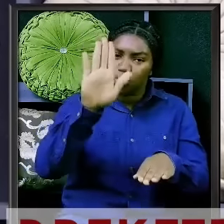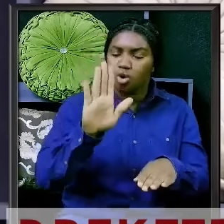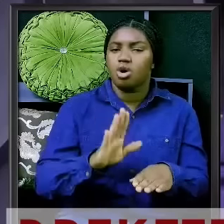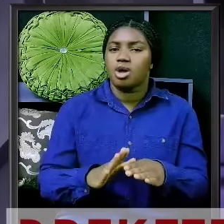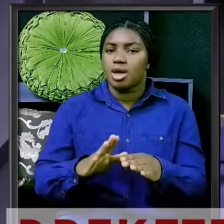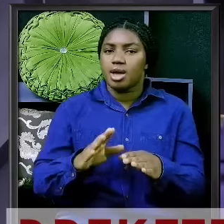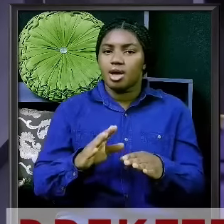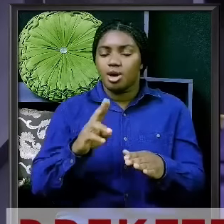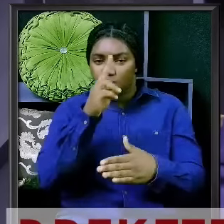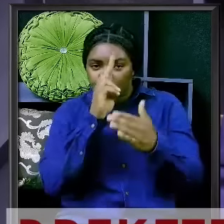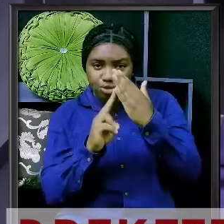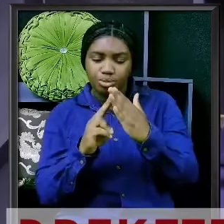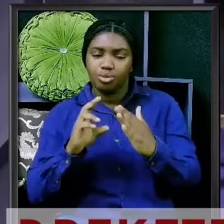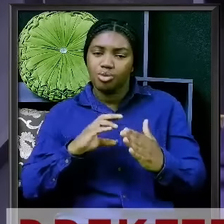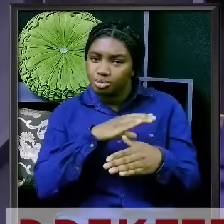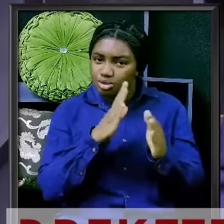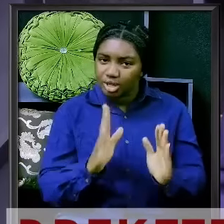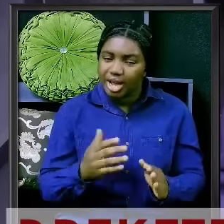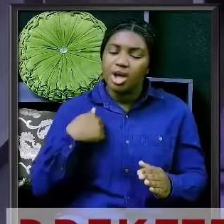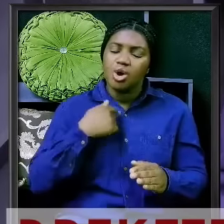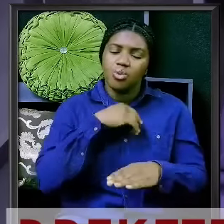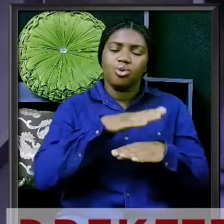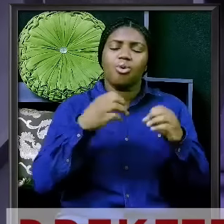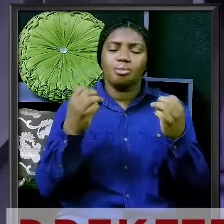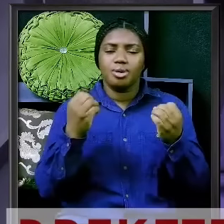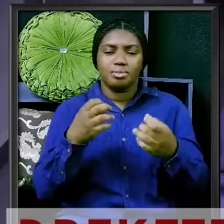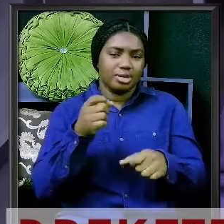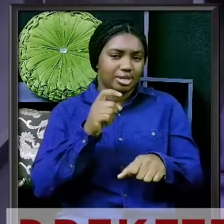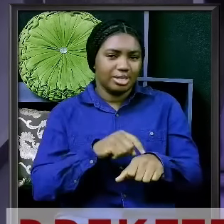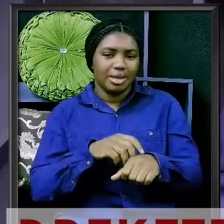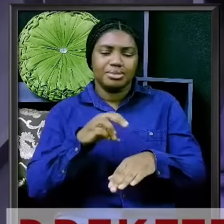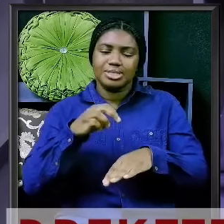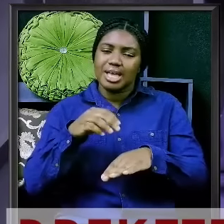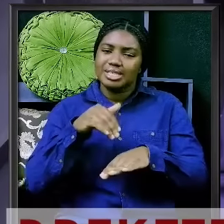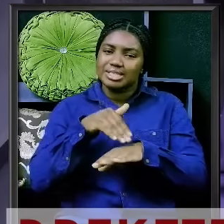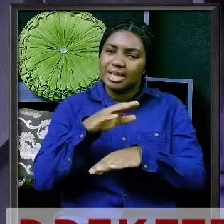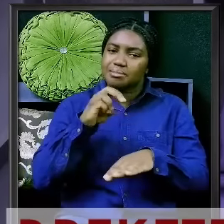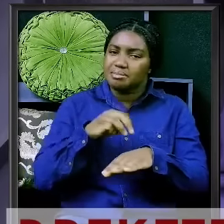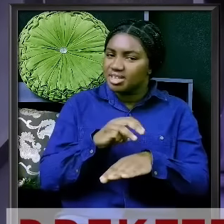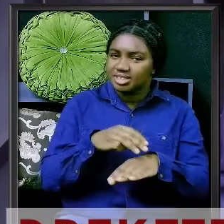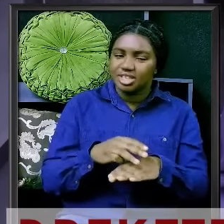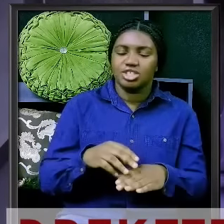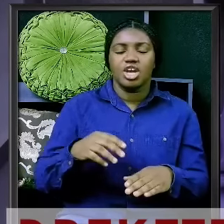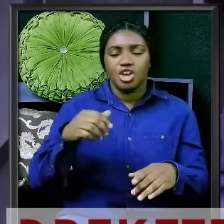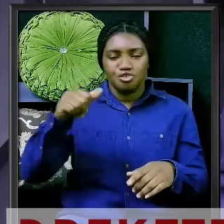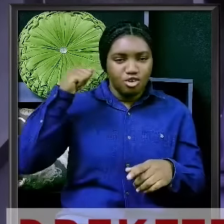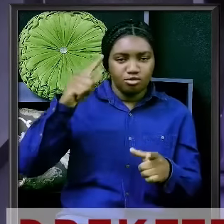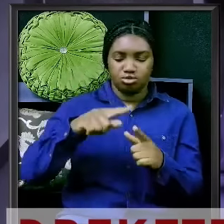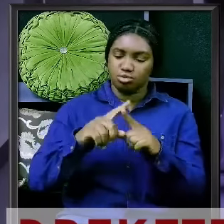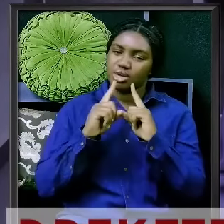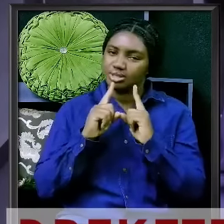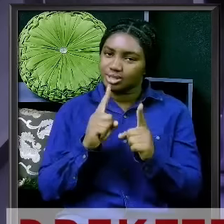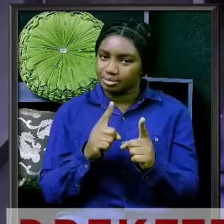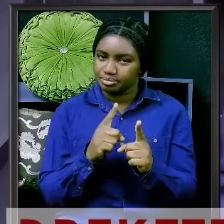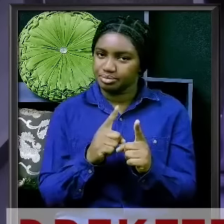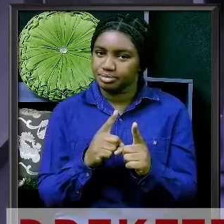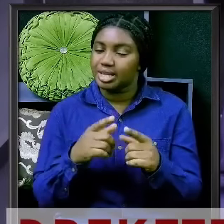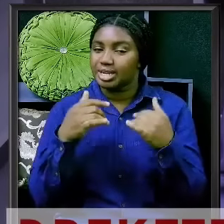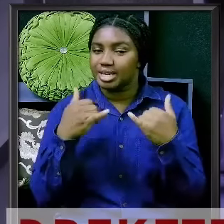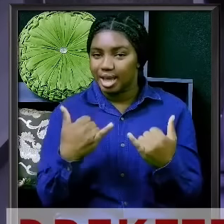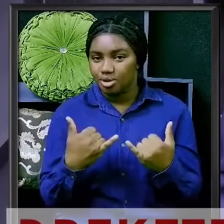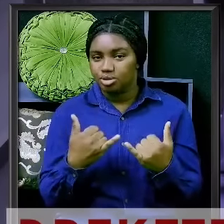right make he respond. We don't call her many times. We don't send her messages. He no agree respond. So